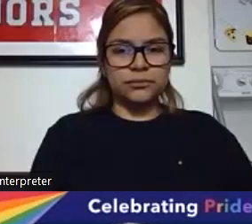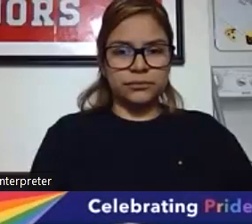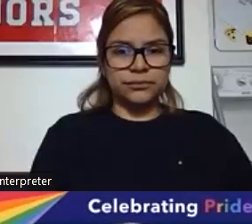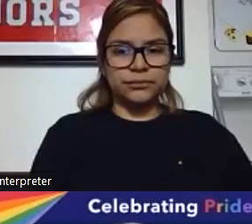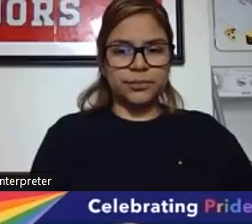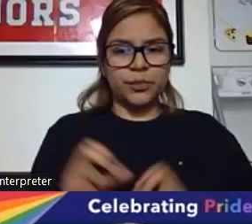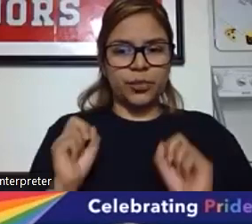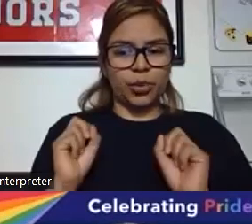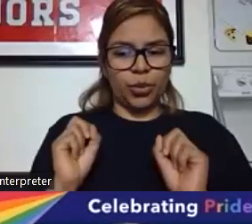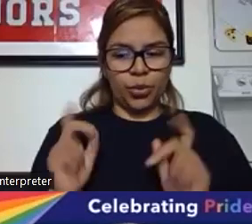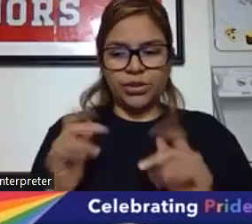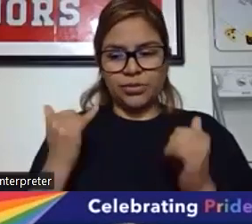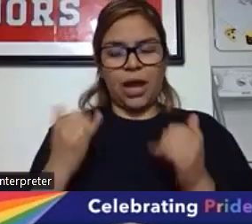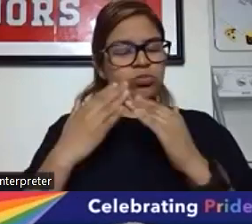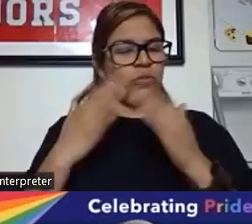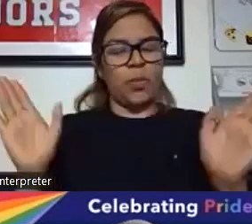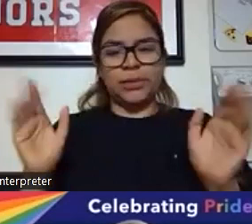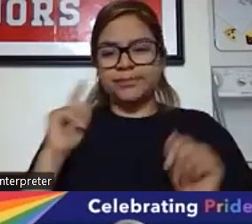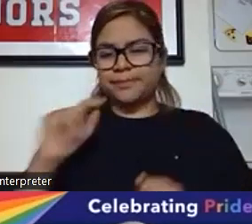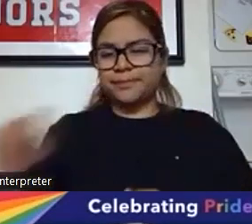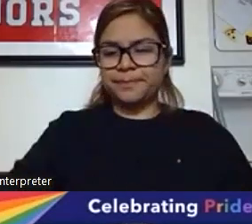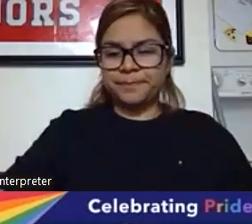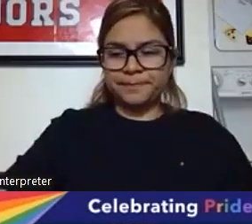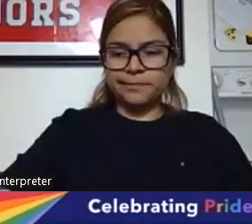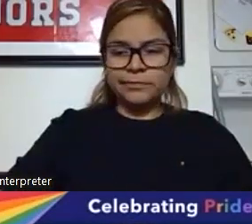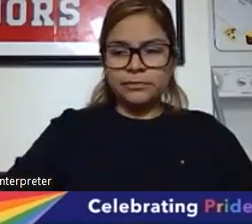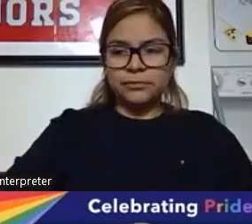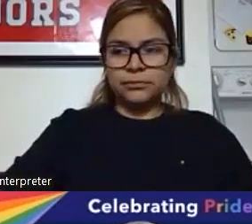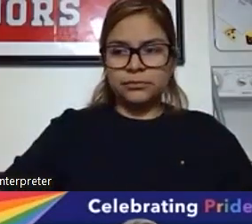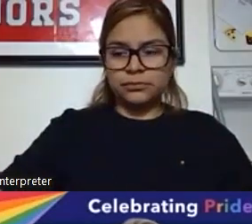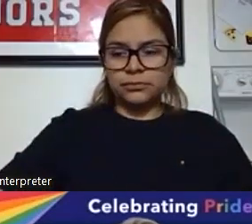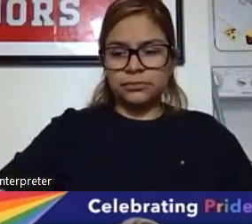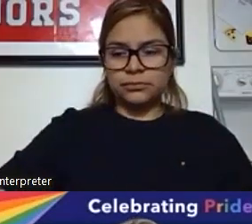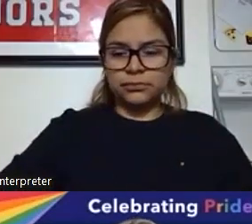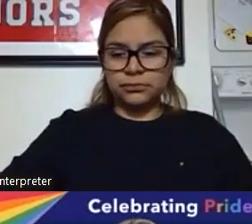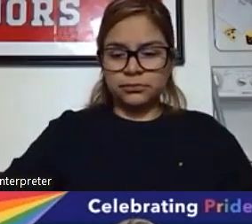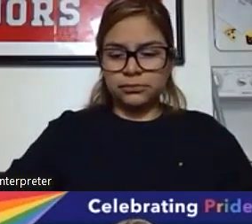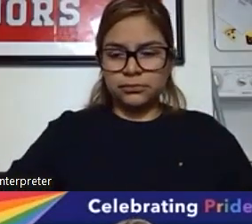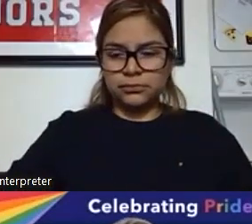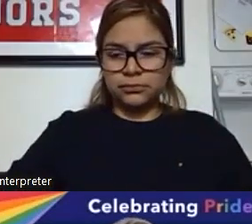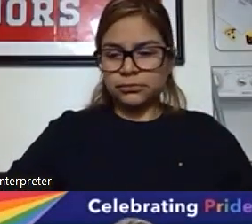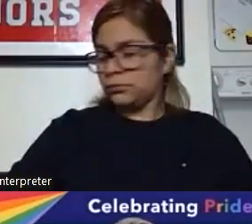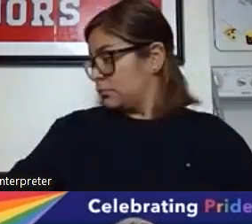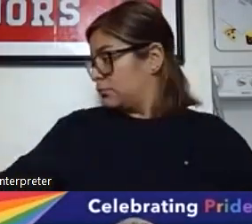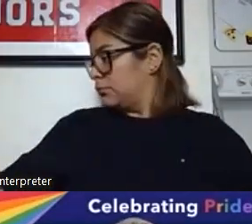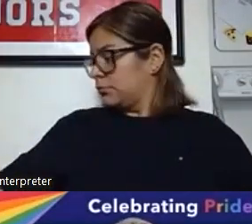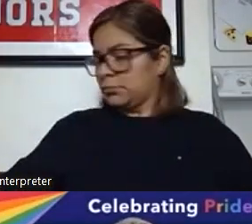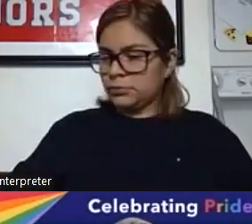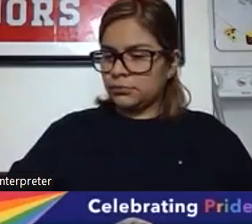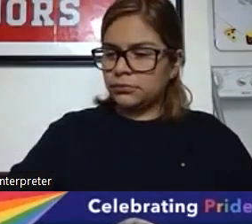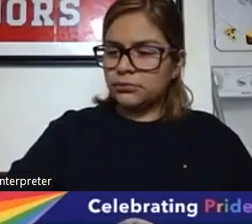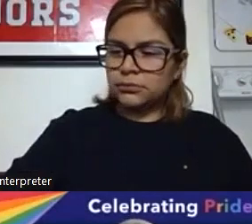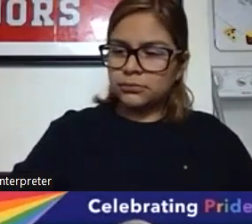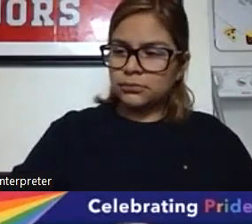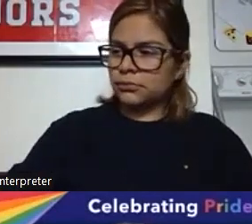Okay, then I'm going to open it to public comment, and I'm going to turn it to Carol to It looks like facilitate we have that. Peter and Lydia have raised their hand.